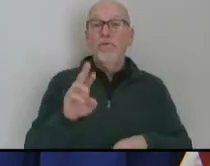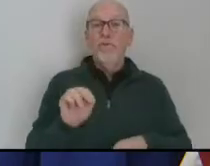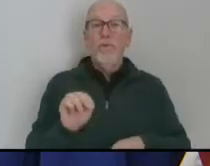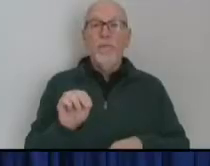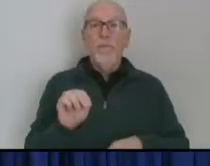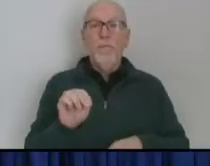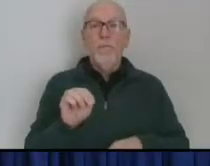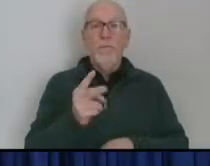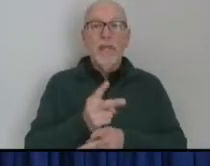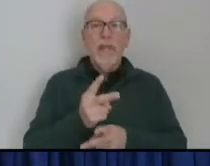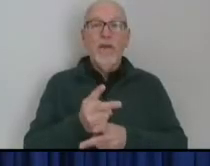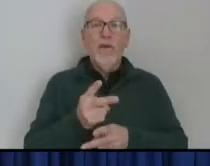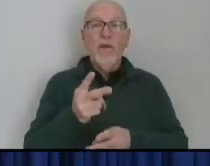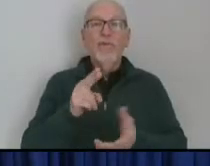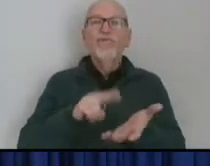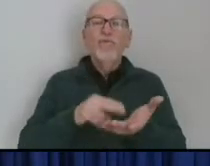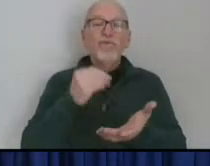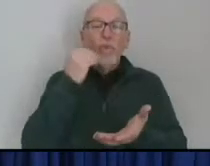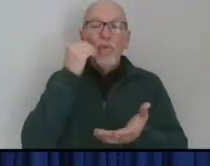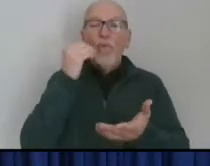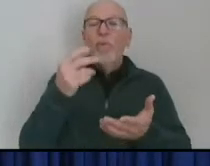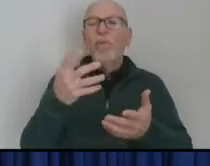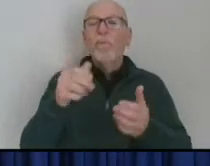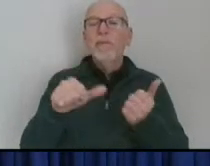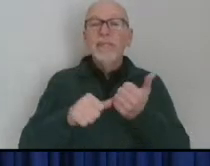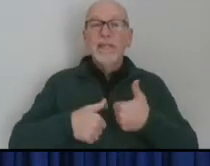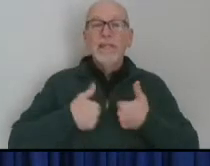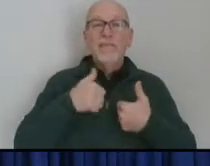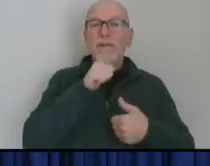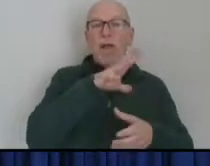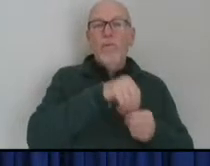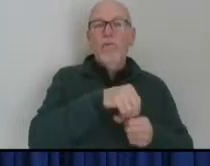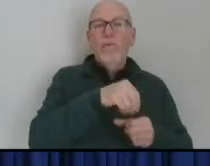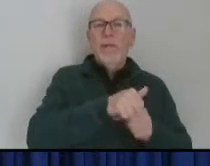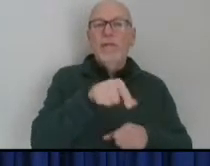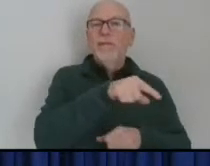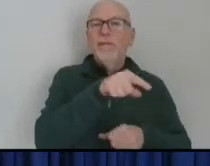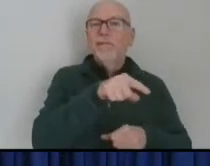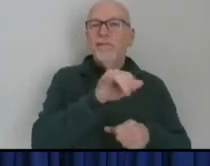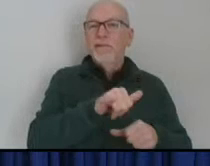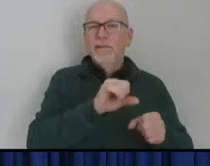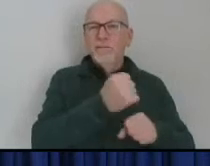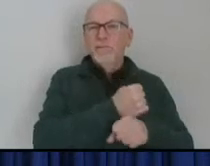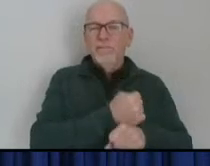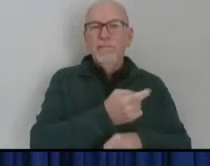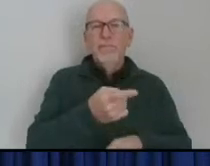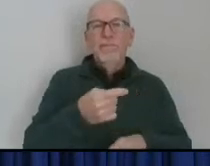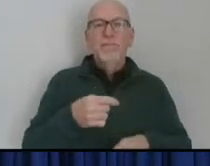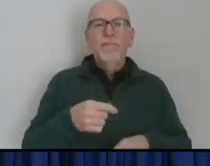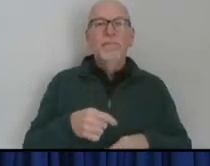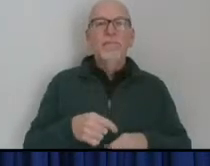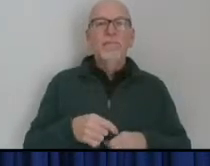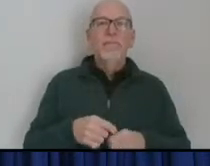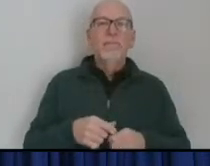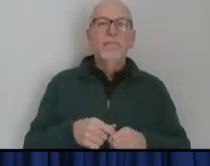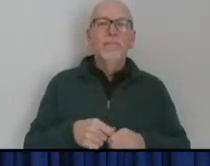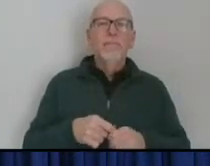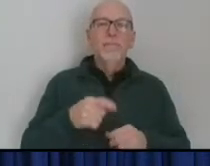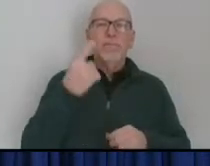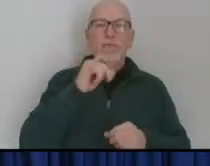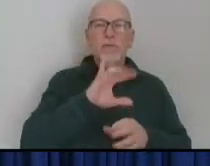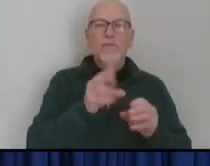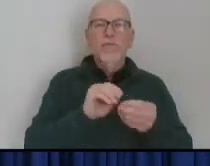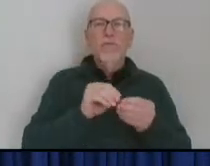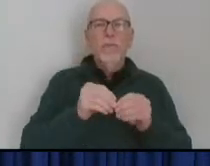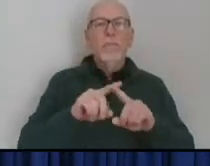care facility residents that aren't included in that equation ultimately for that total number.